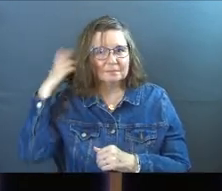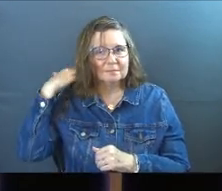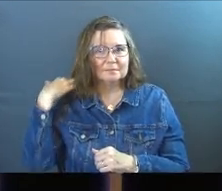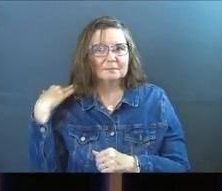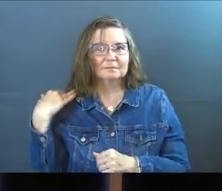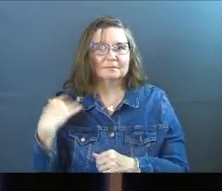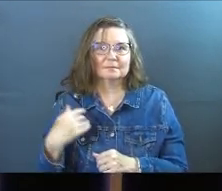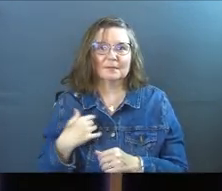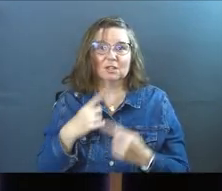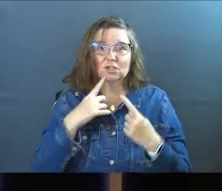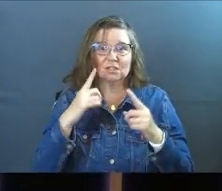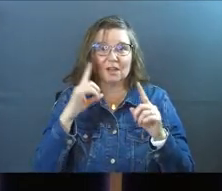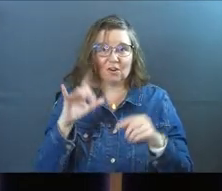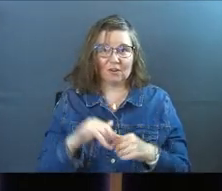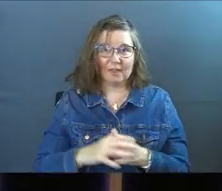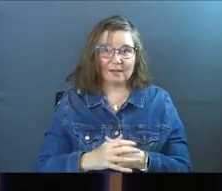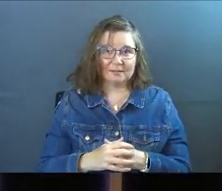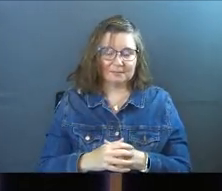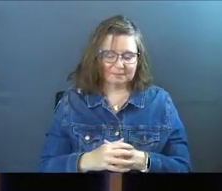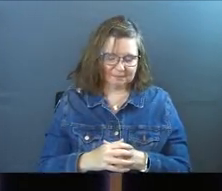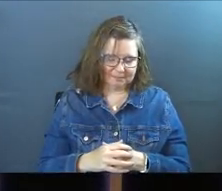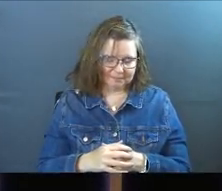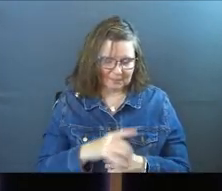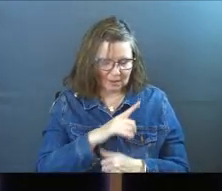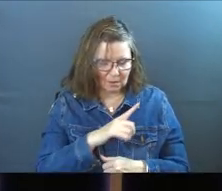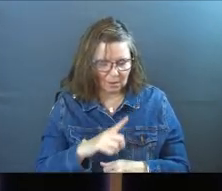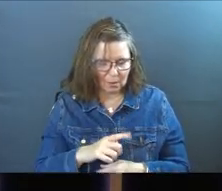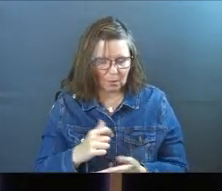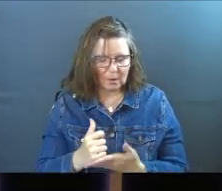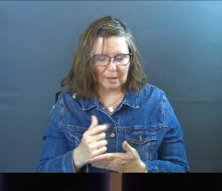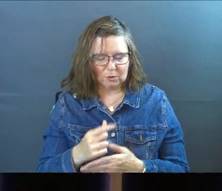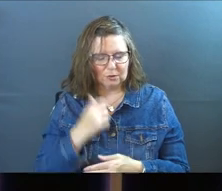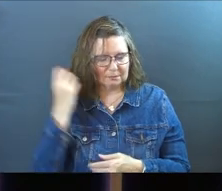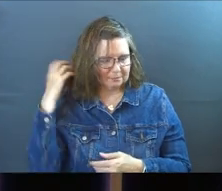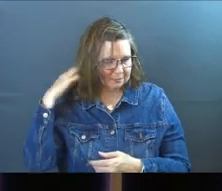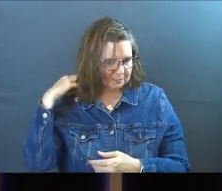because she conquered that thing. The Lord helped her.